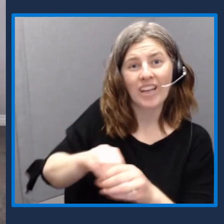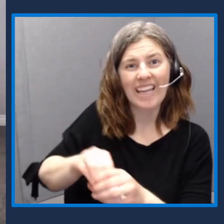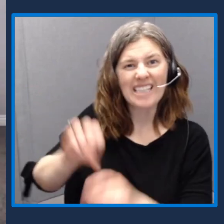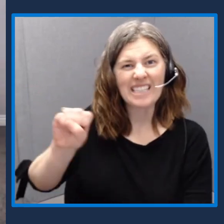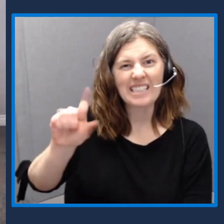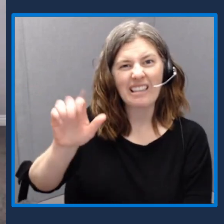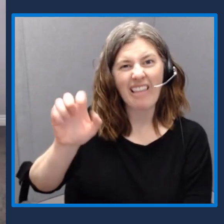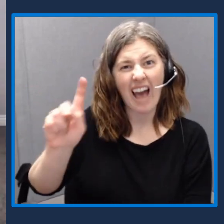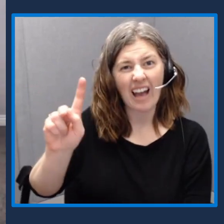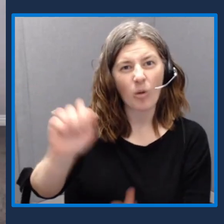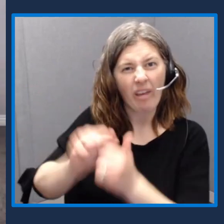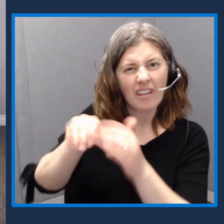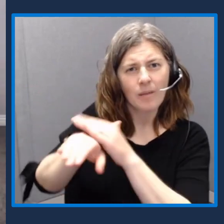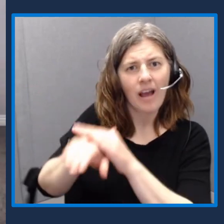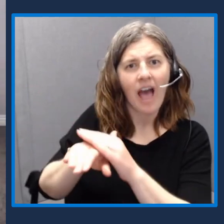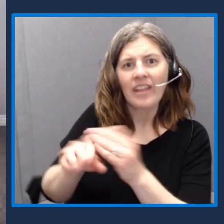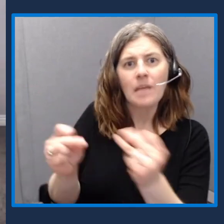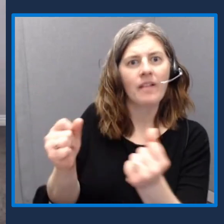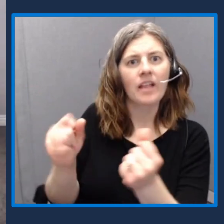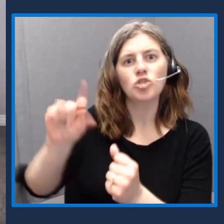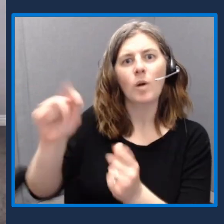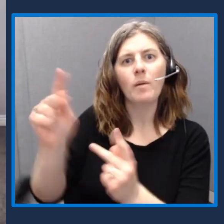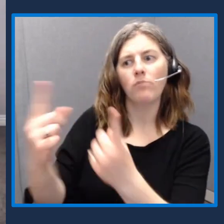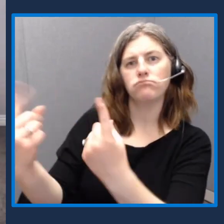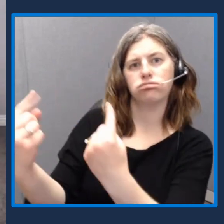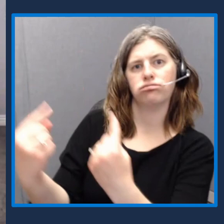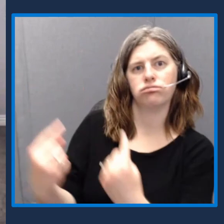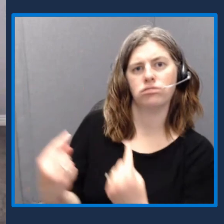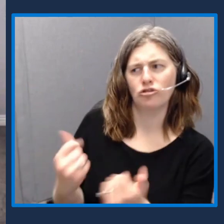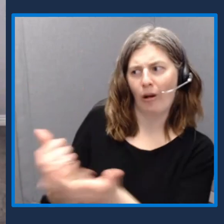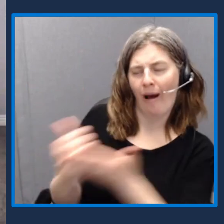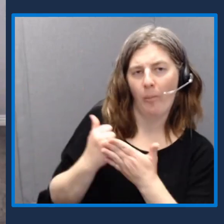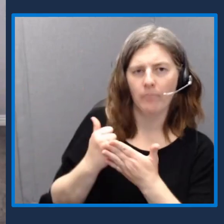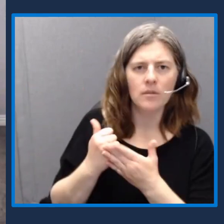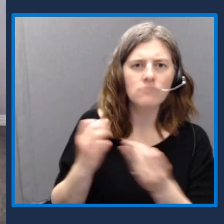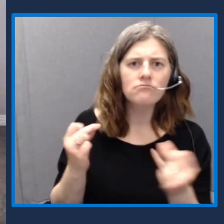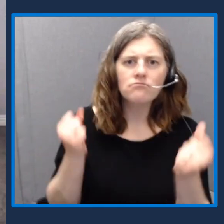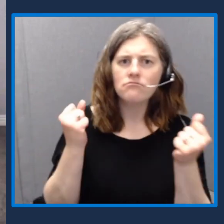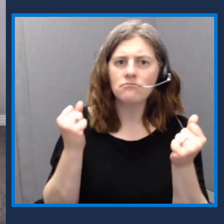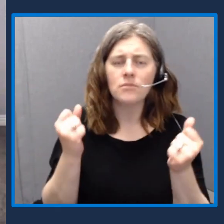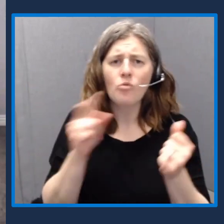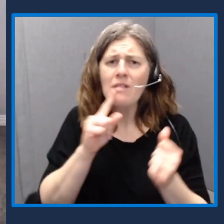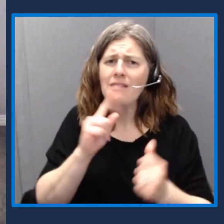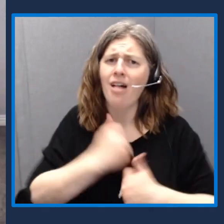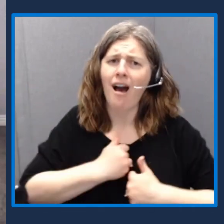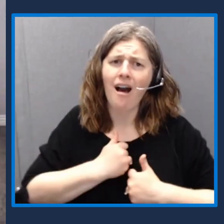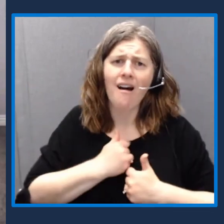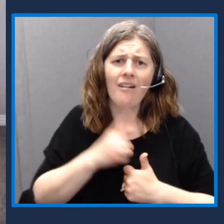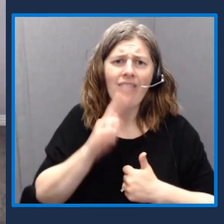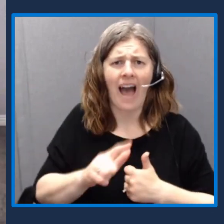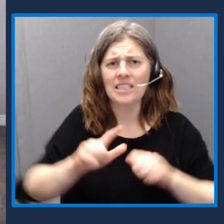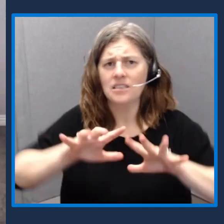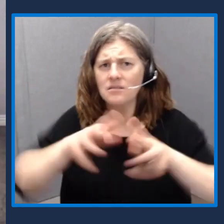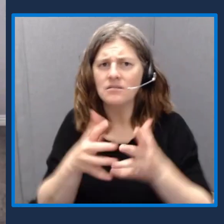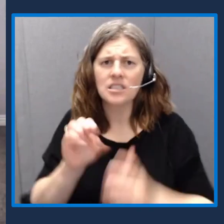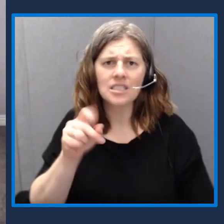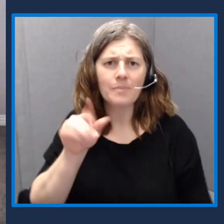20 people immediately try to answer and help you out. So that's one of the things that I really love about this space is